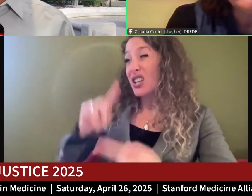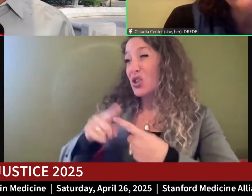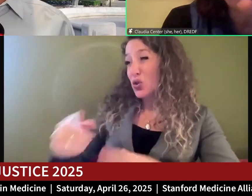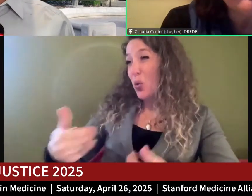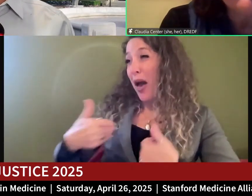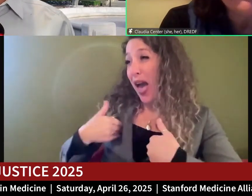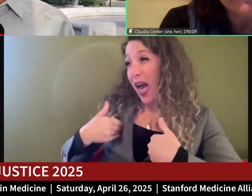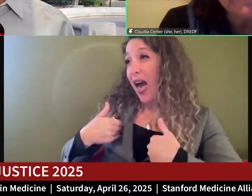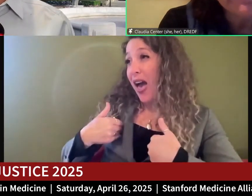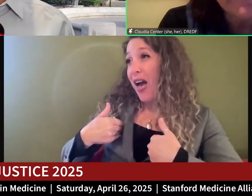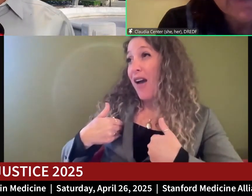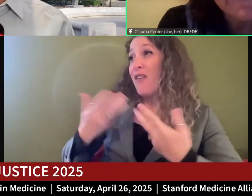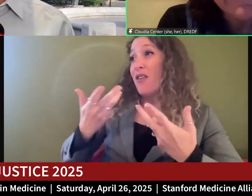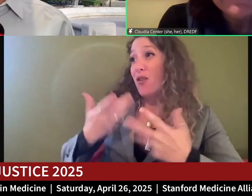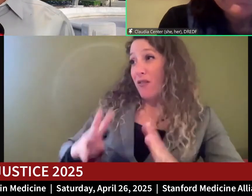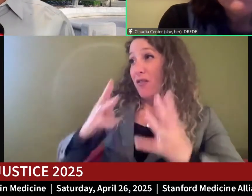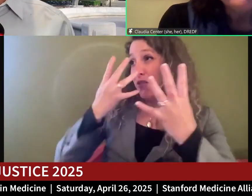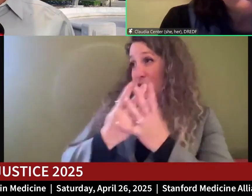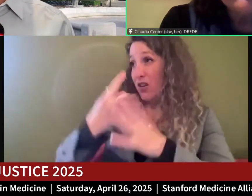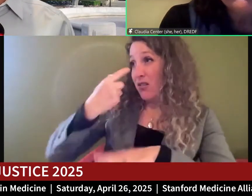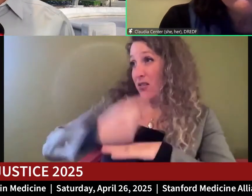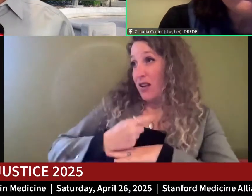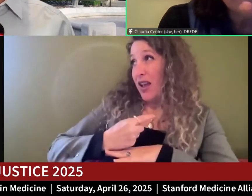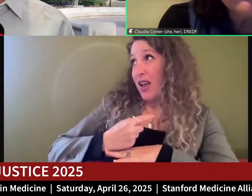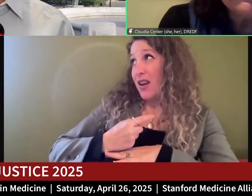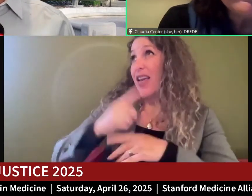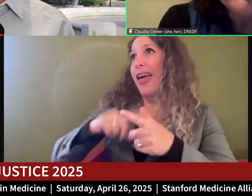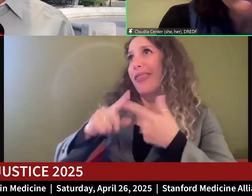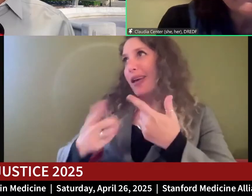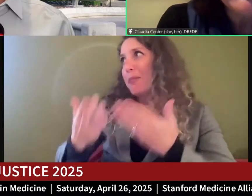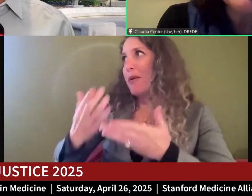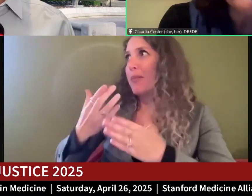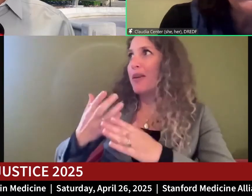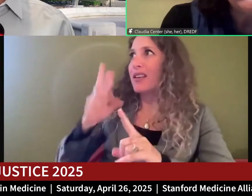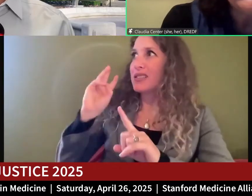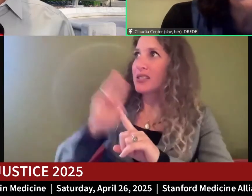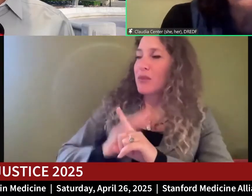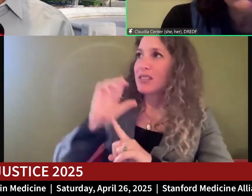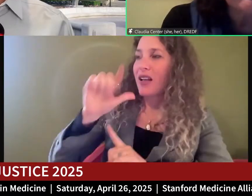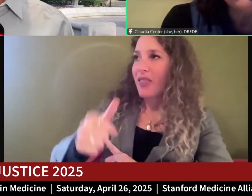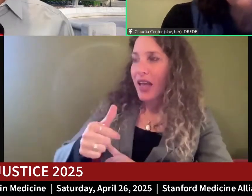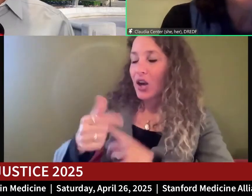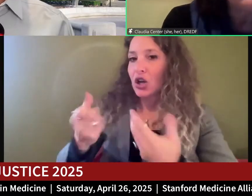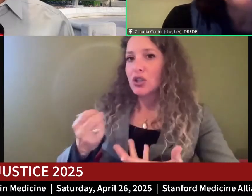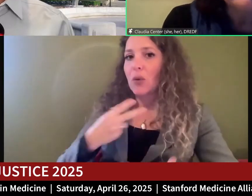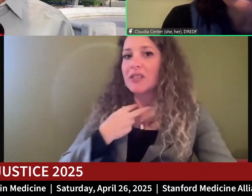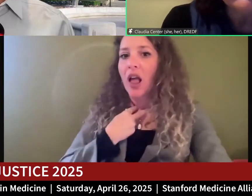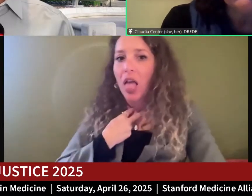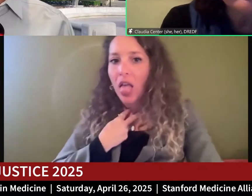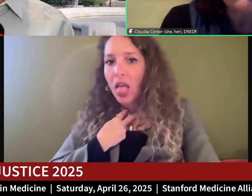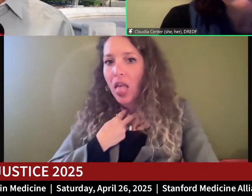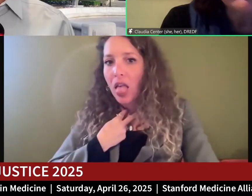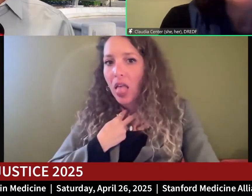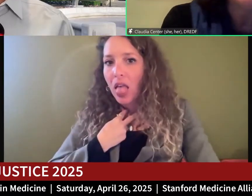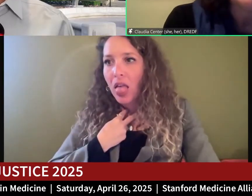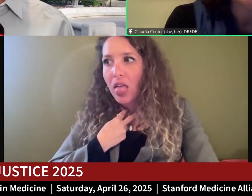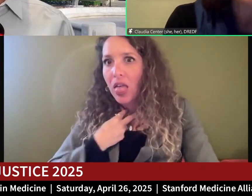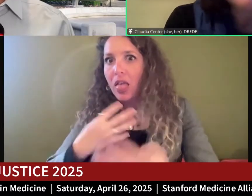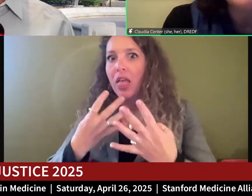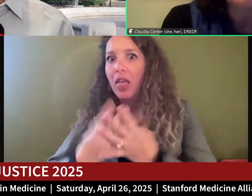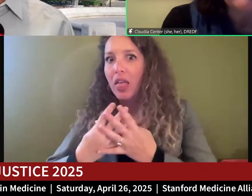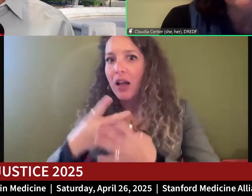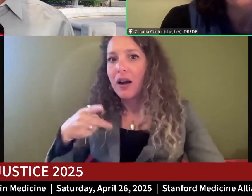And even then, it might take 6 months. And then, so he's just stuck for no reason in prison. I